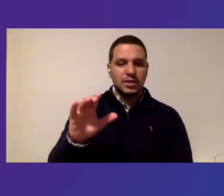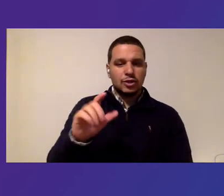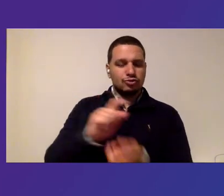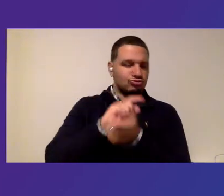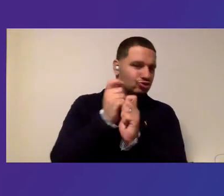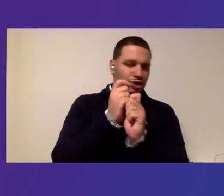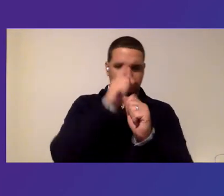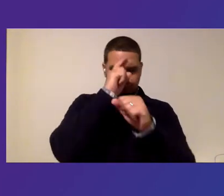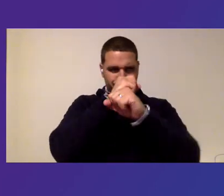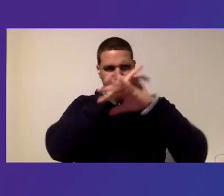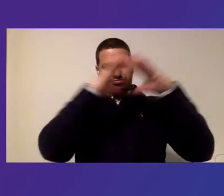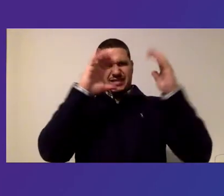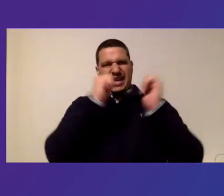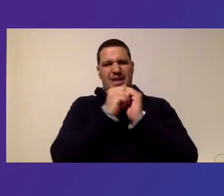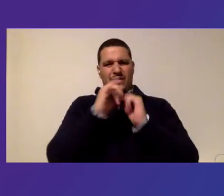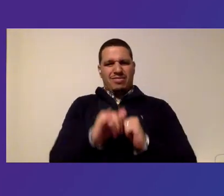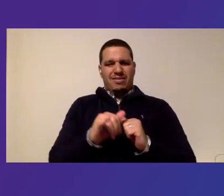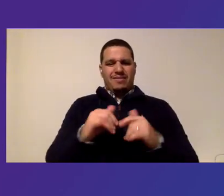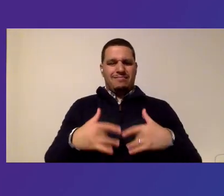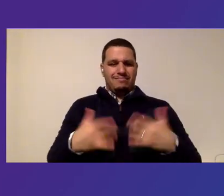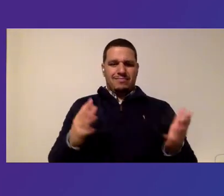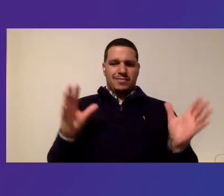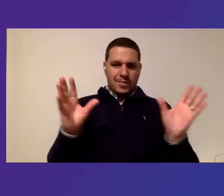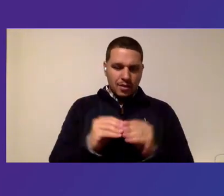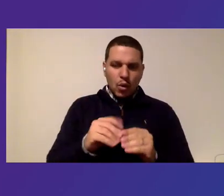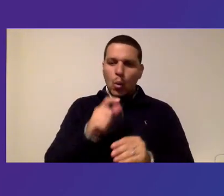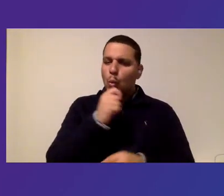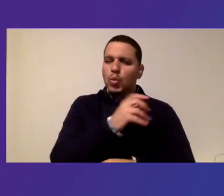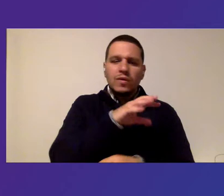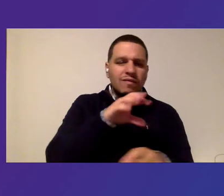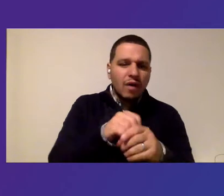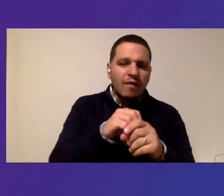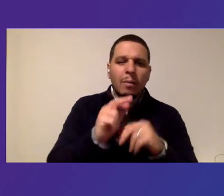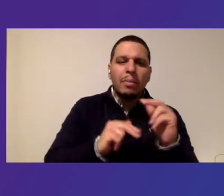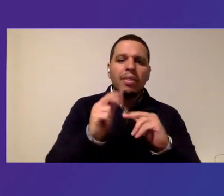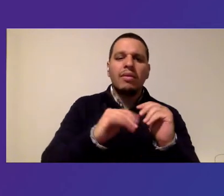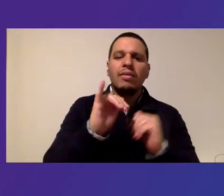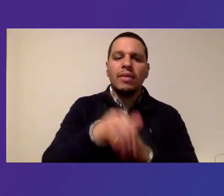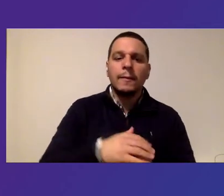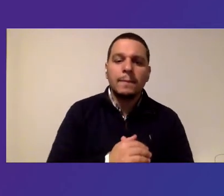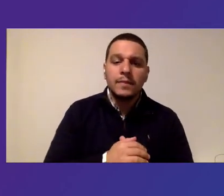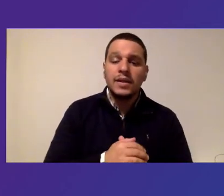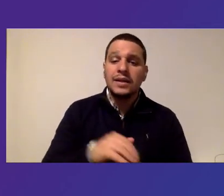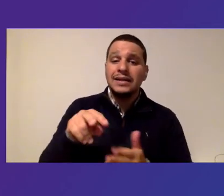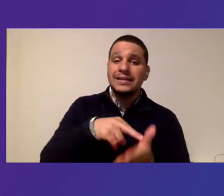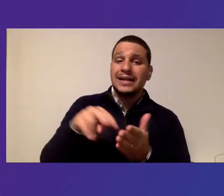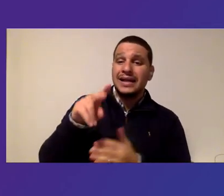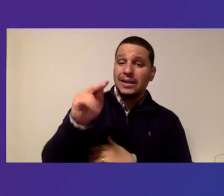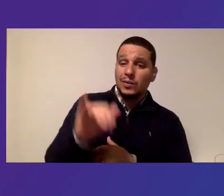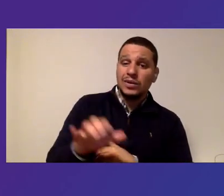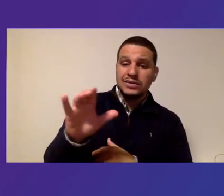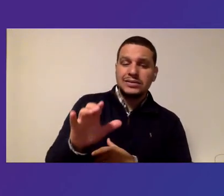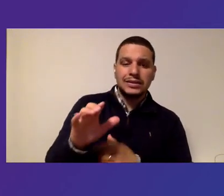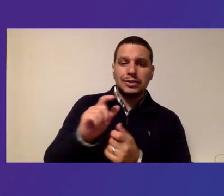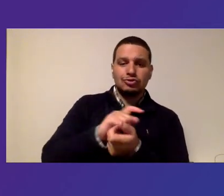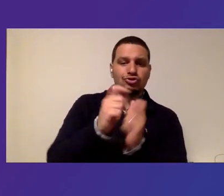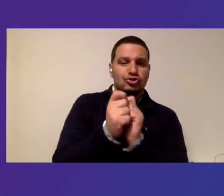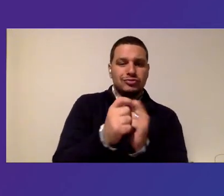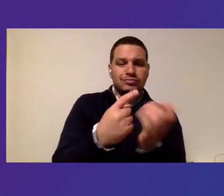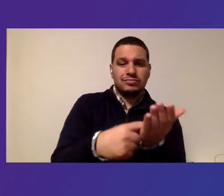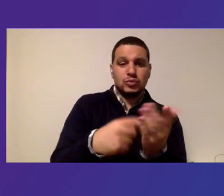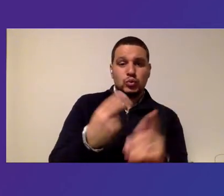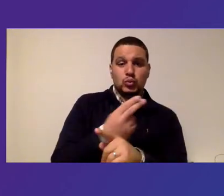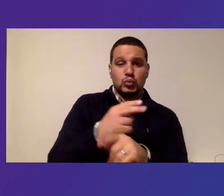reimagining how these convenings come to be and who is involved in building them. Dance NYC is reimagining the use of